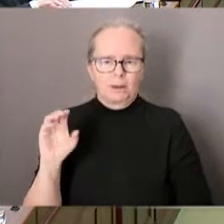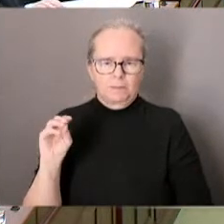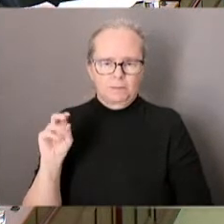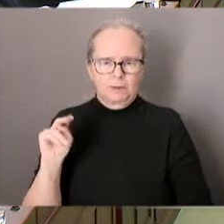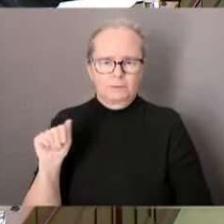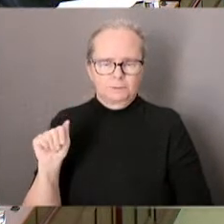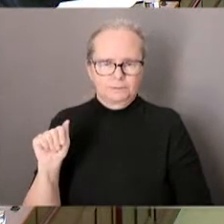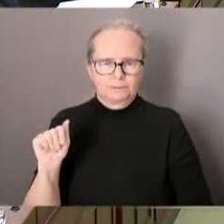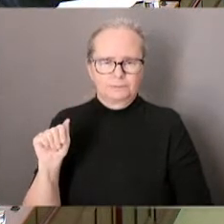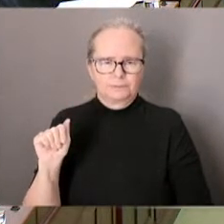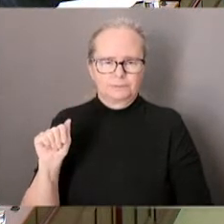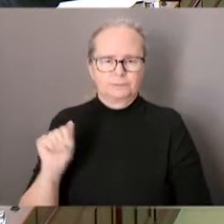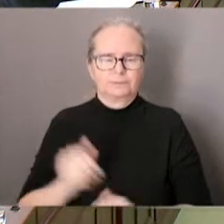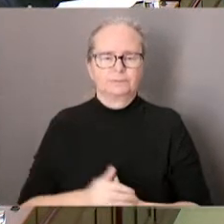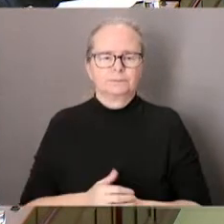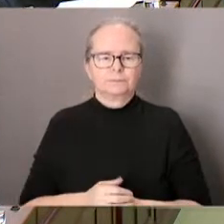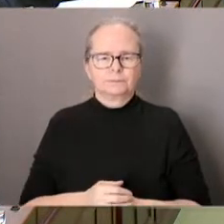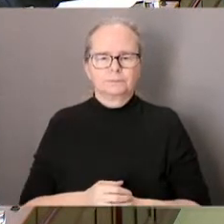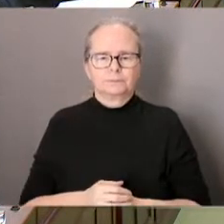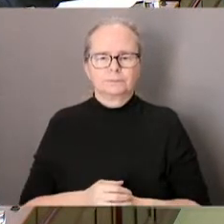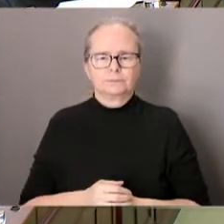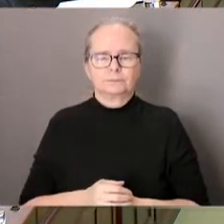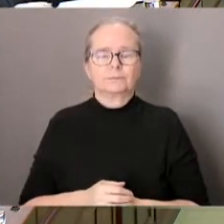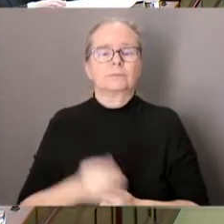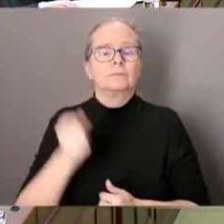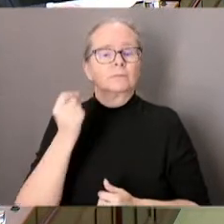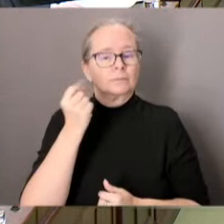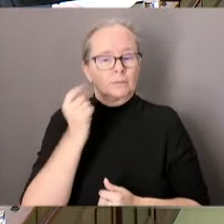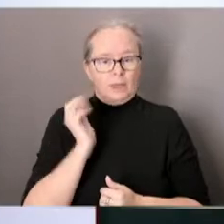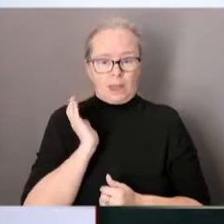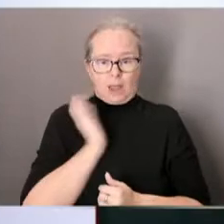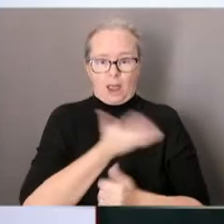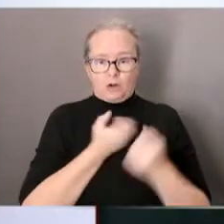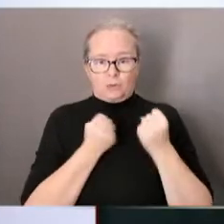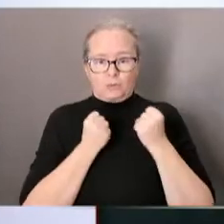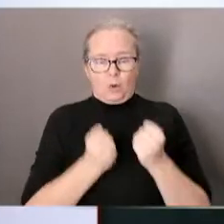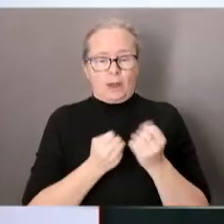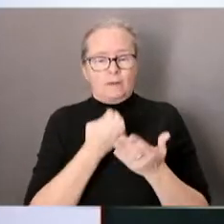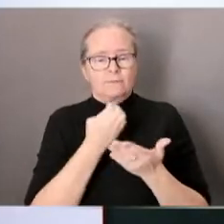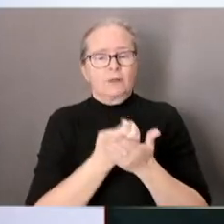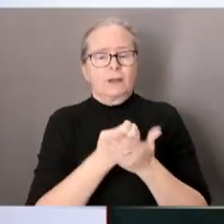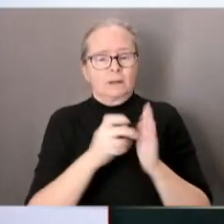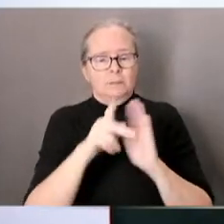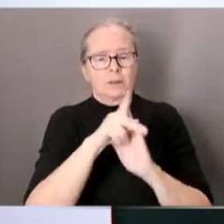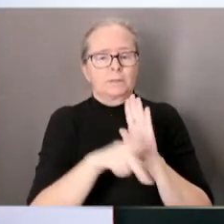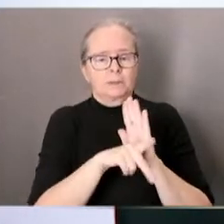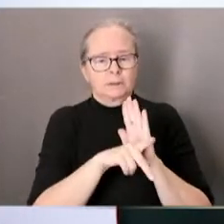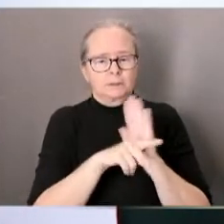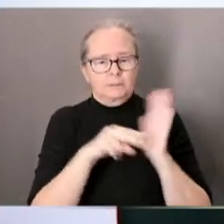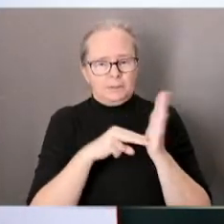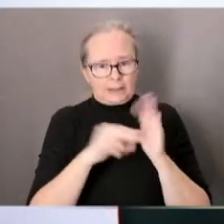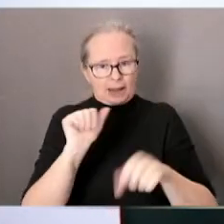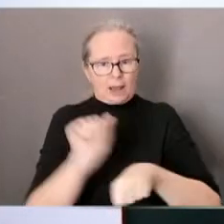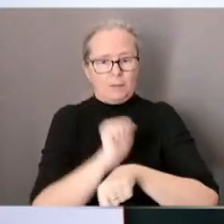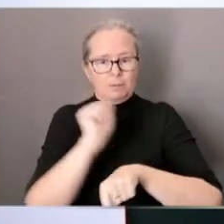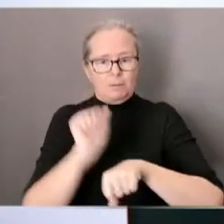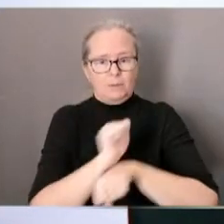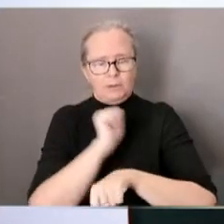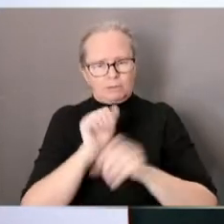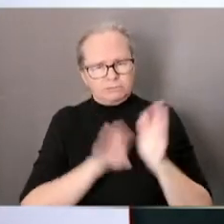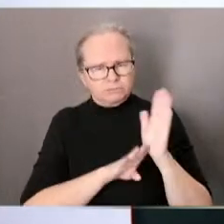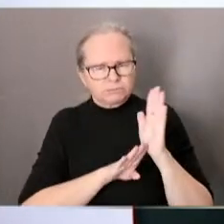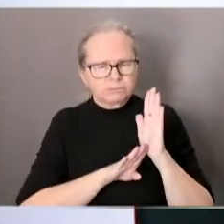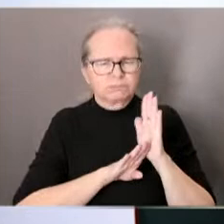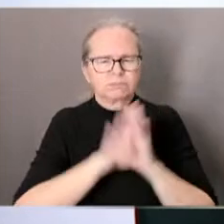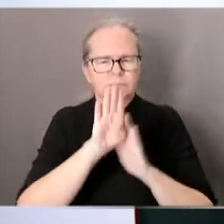economic policies implemented by Alberta's government our economy is rapidly evolving and diversifying beyond our core industries of Agriculture